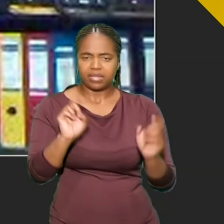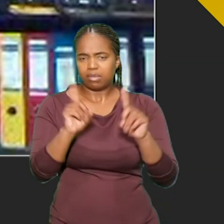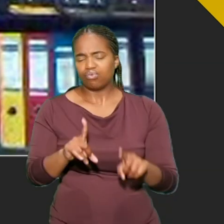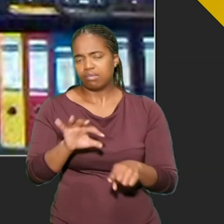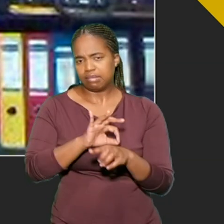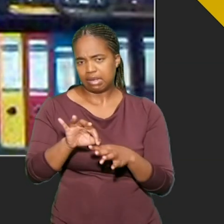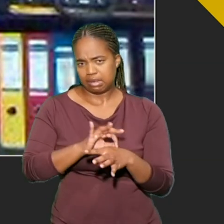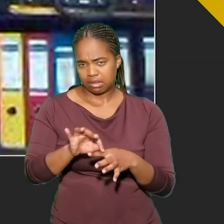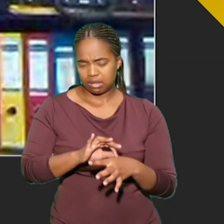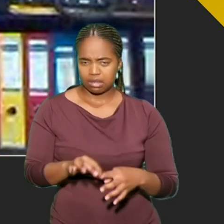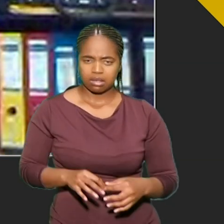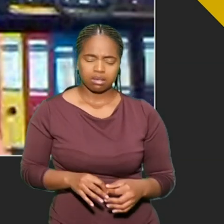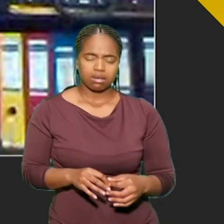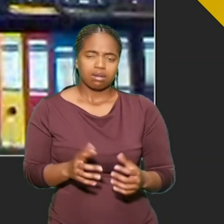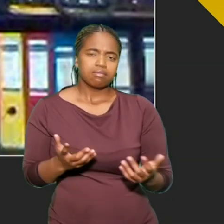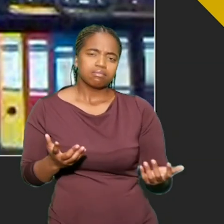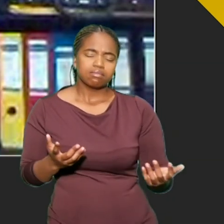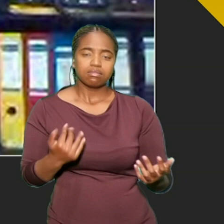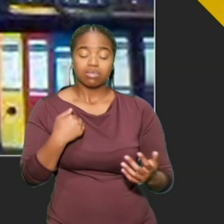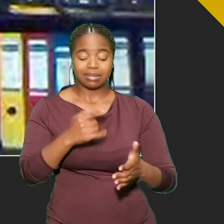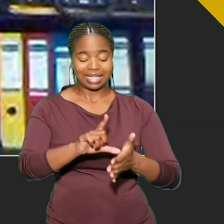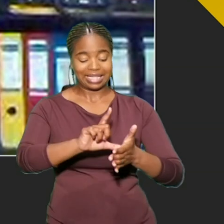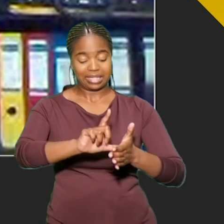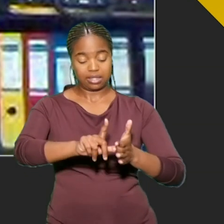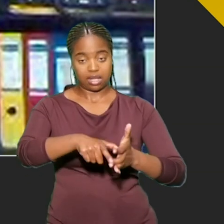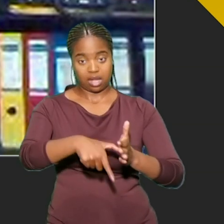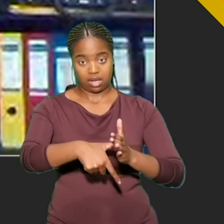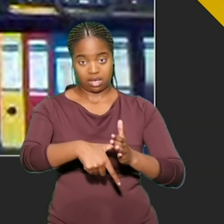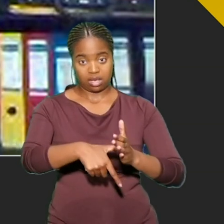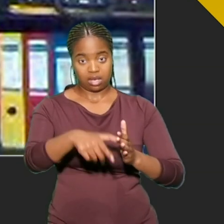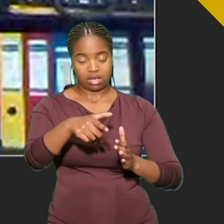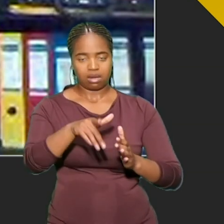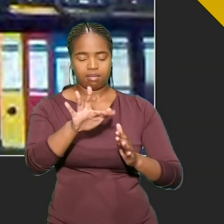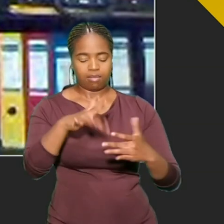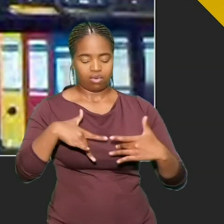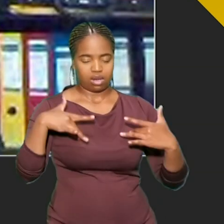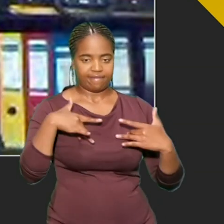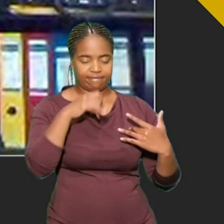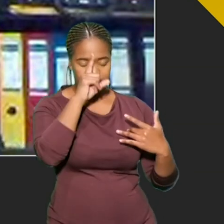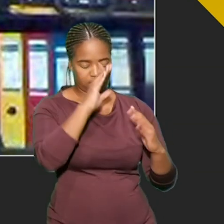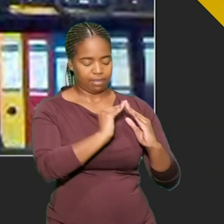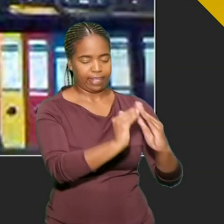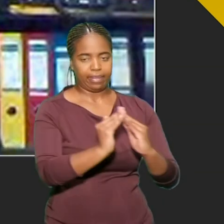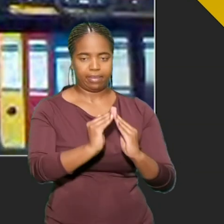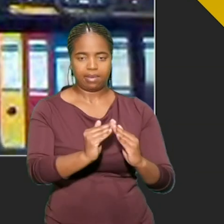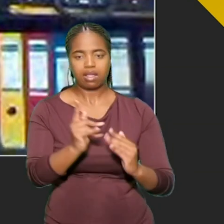So it was by design that cinema townships and townships